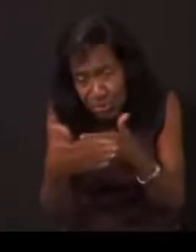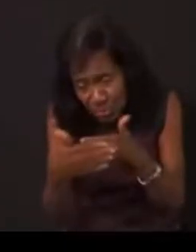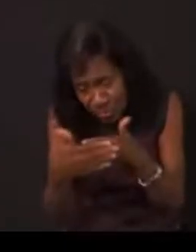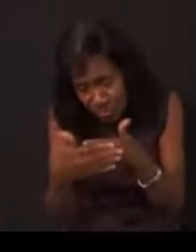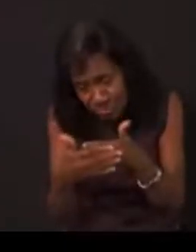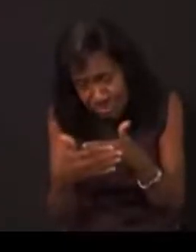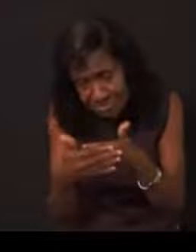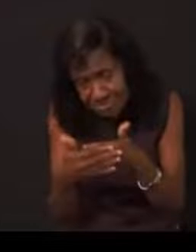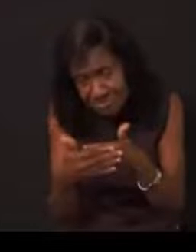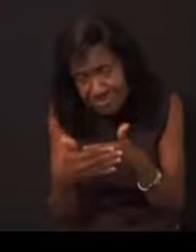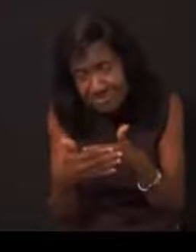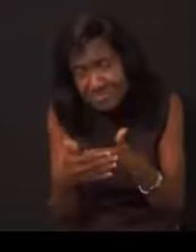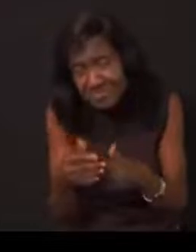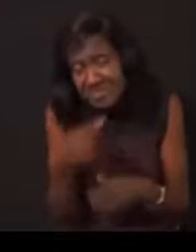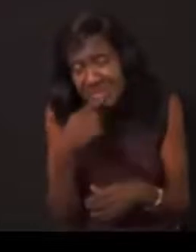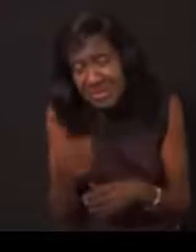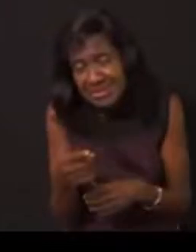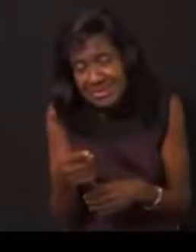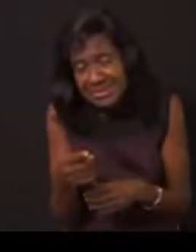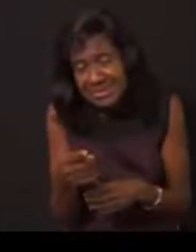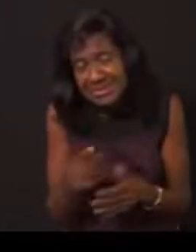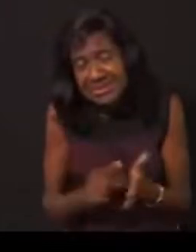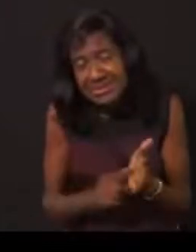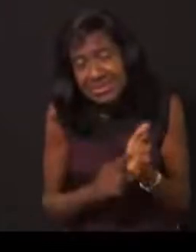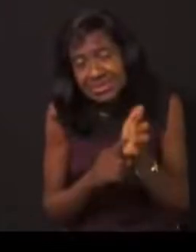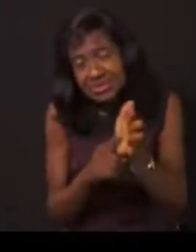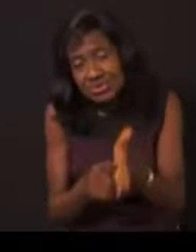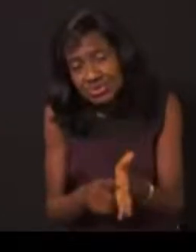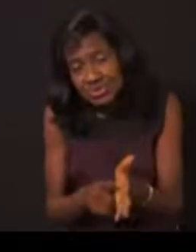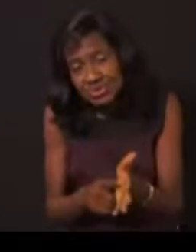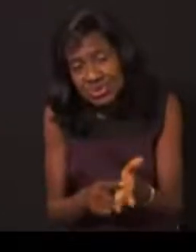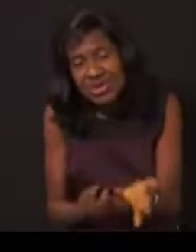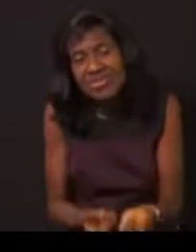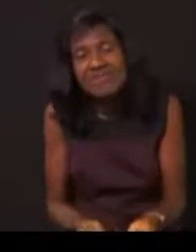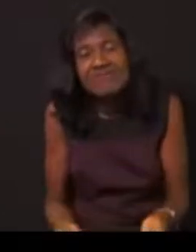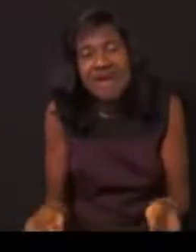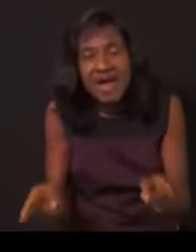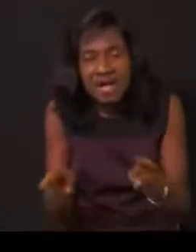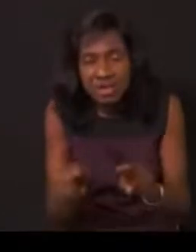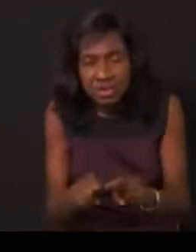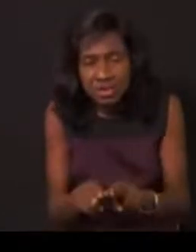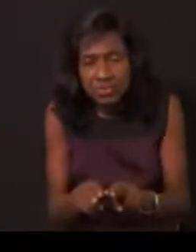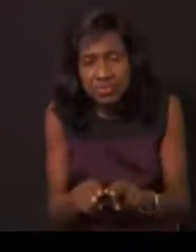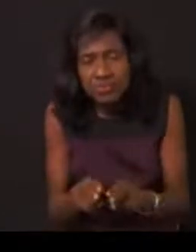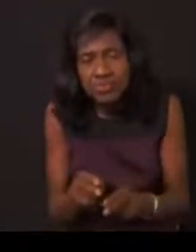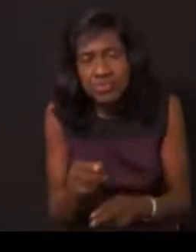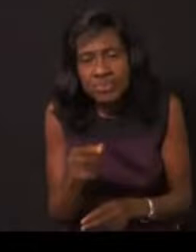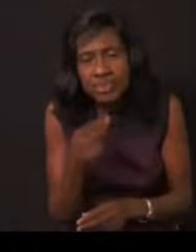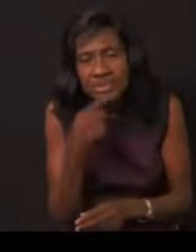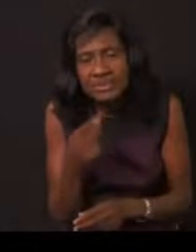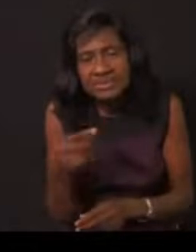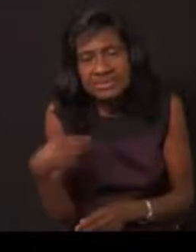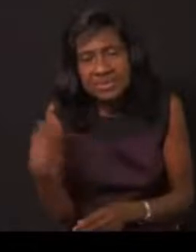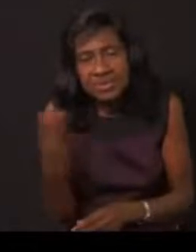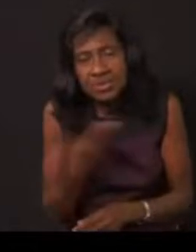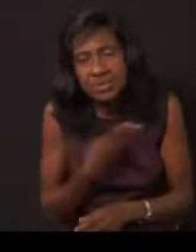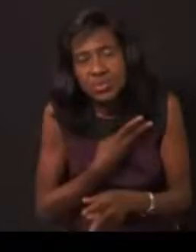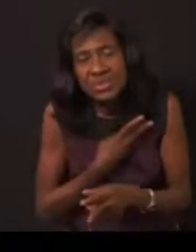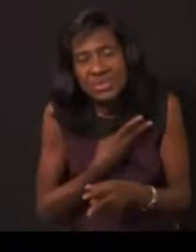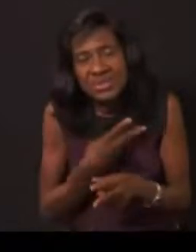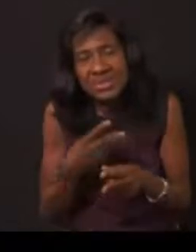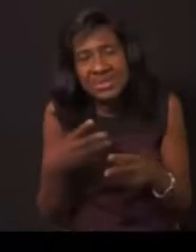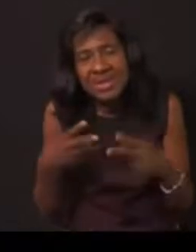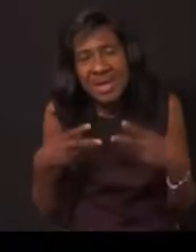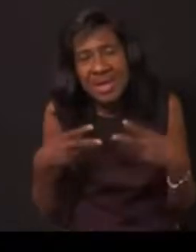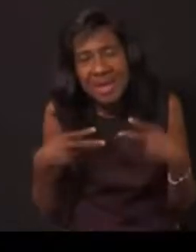But I think it has shown its value to us. I mean, we do have, a lot of